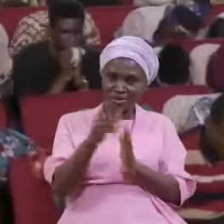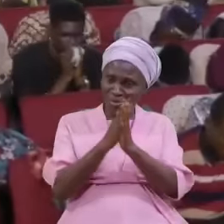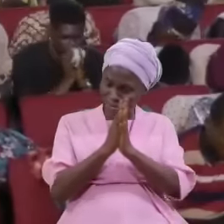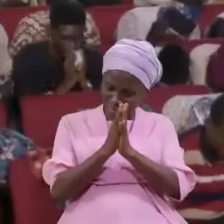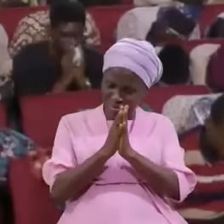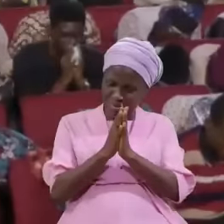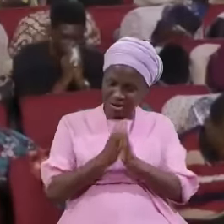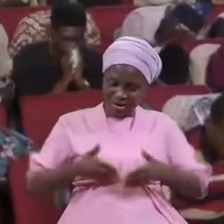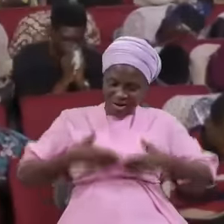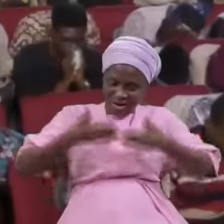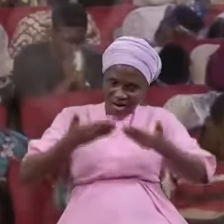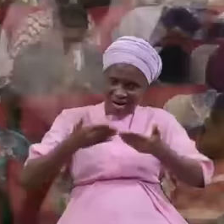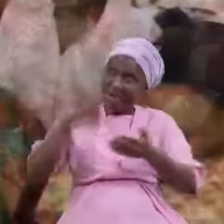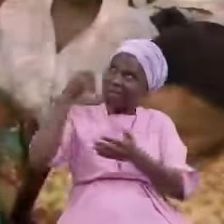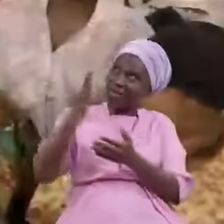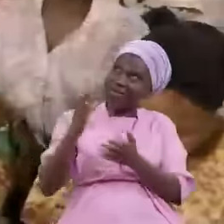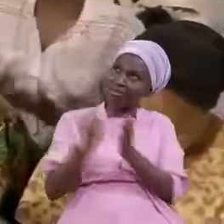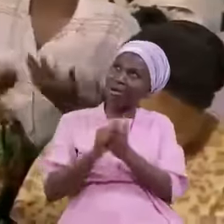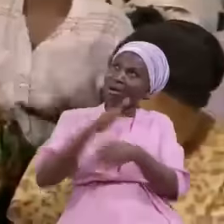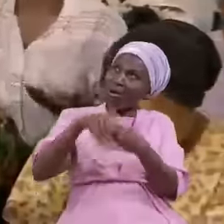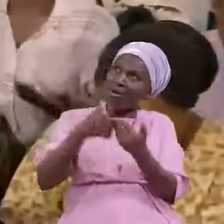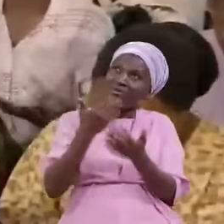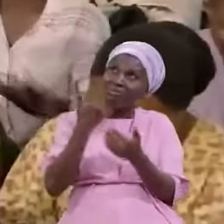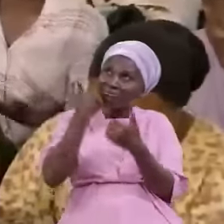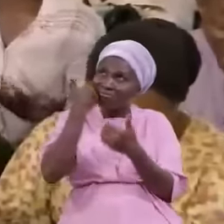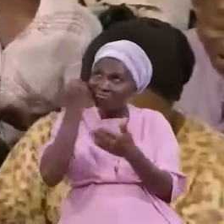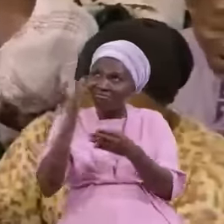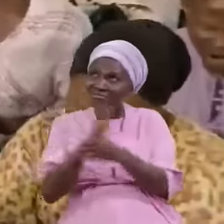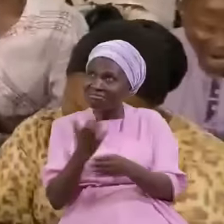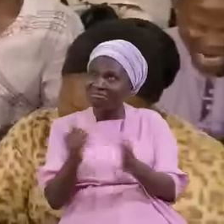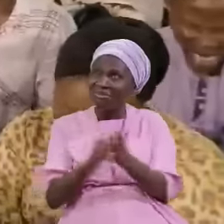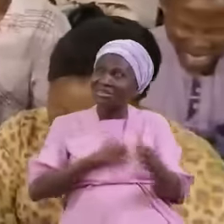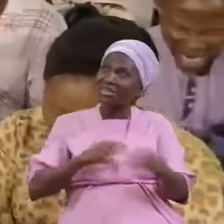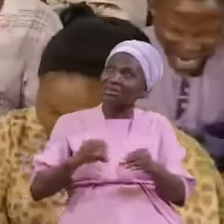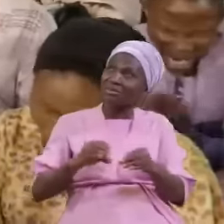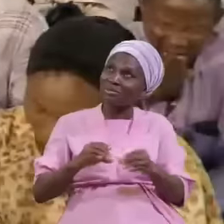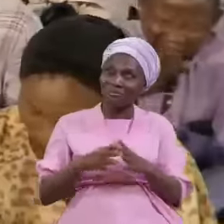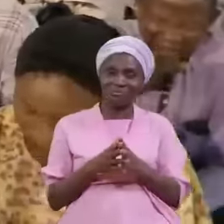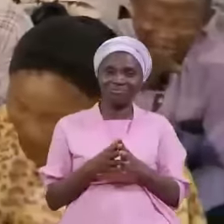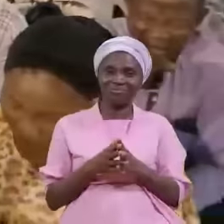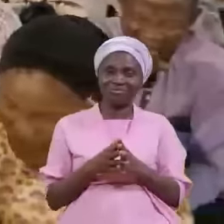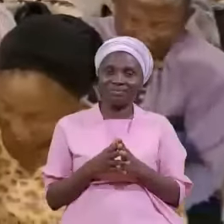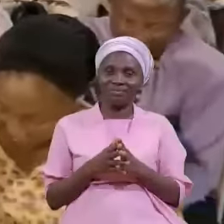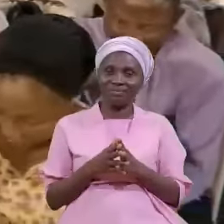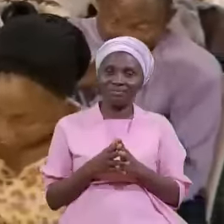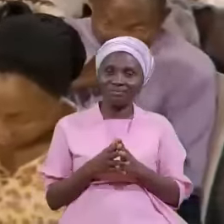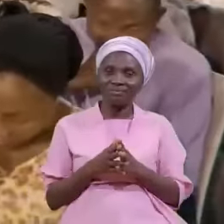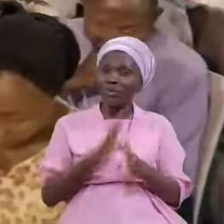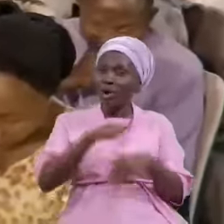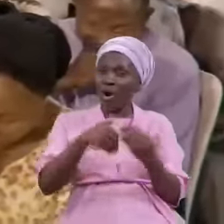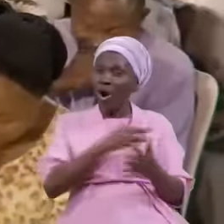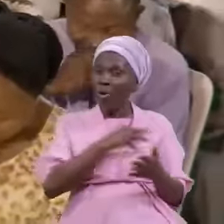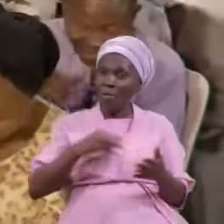the shameful things. I don't want any member of the choir going anywhere now. I want you to go back to your